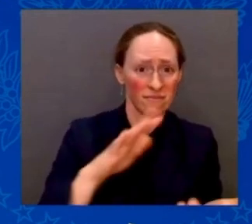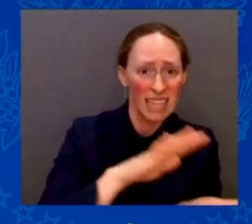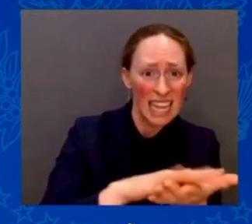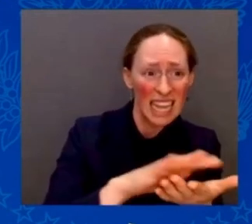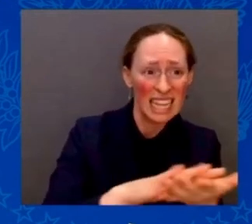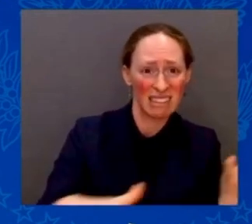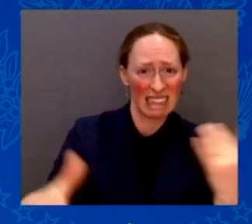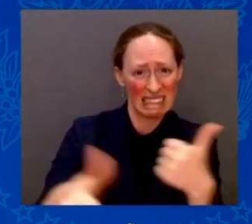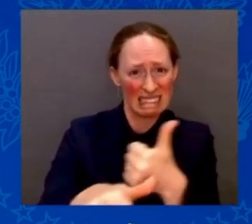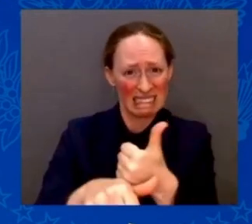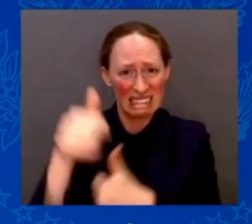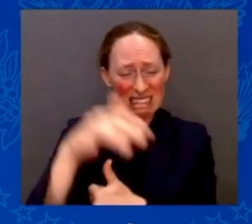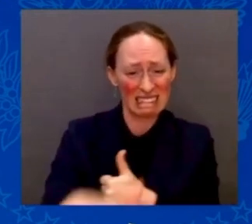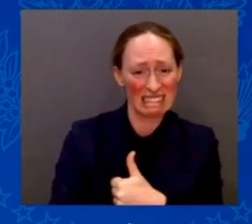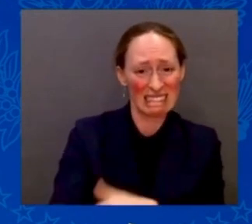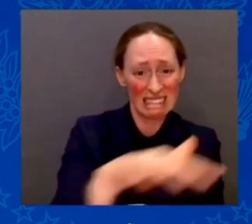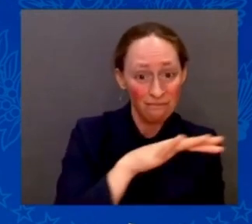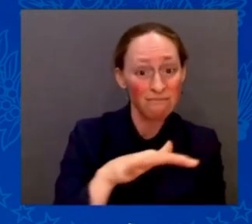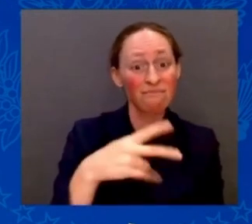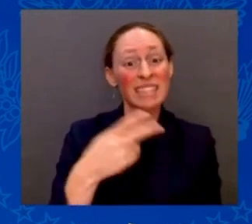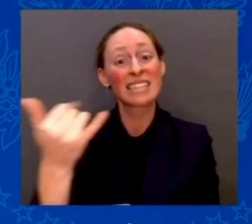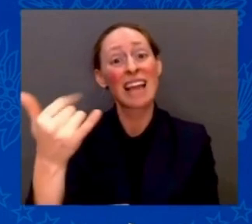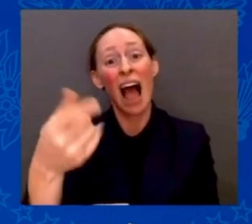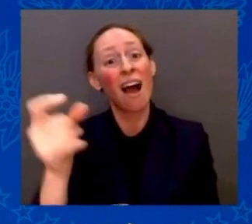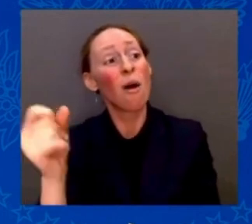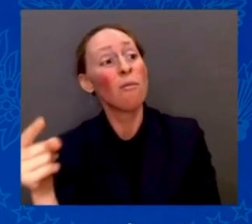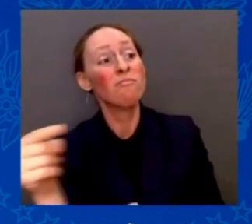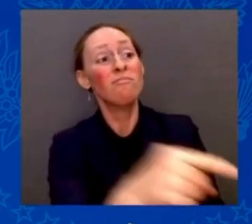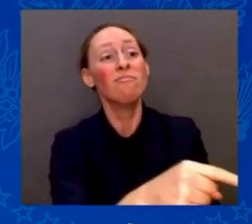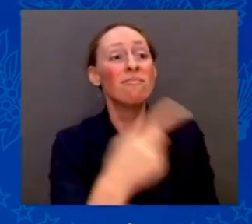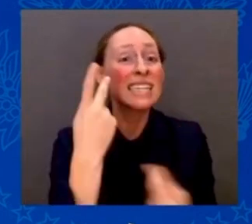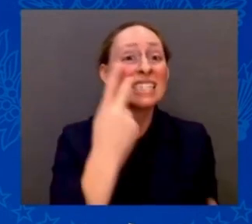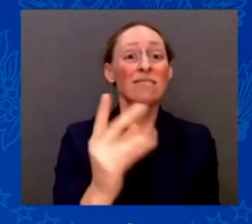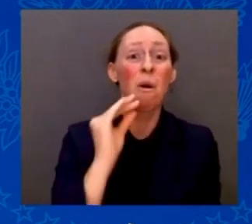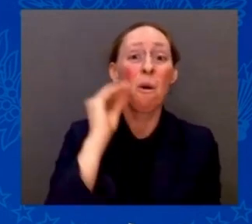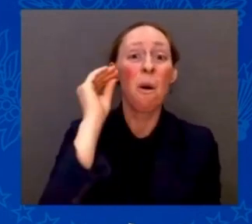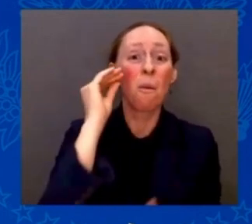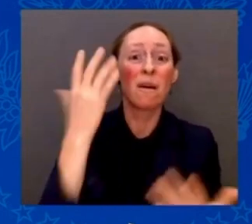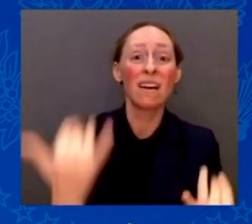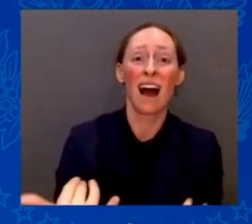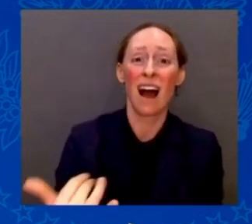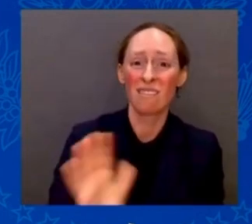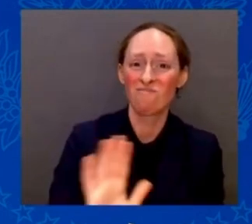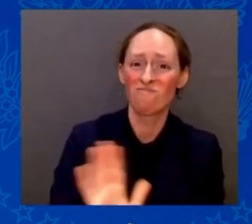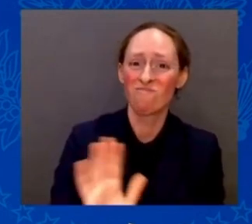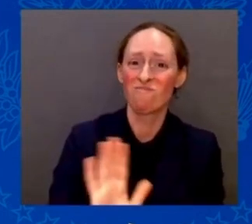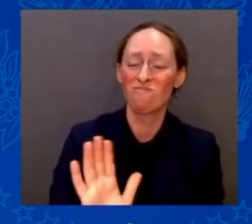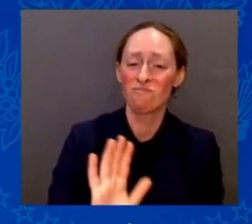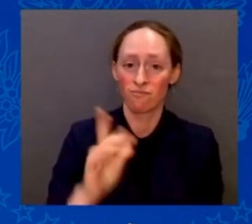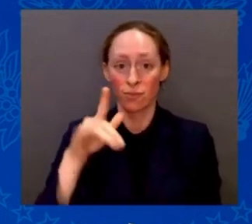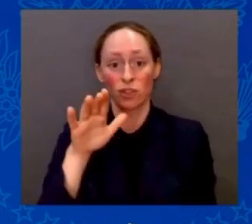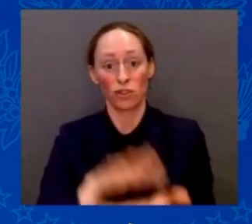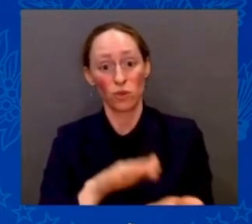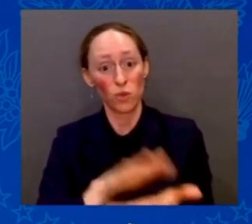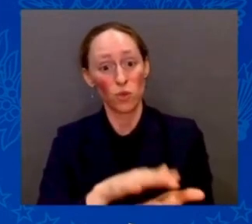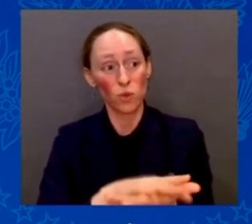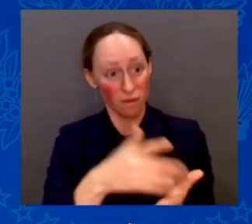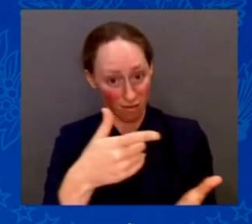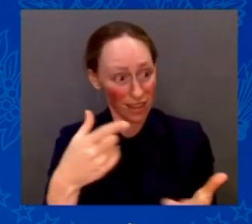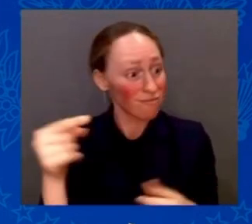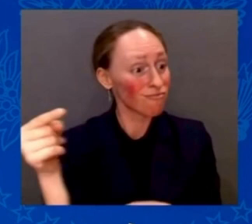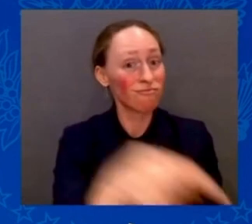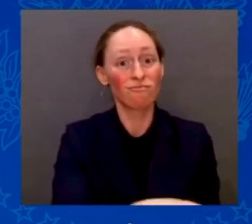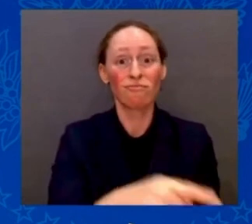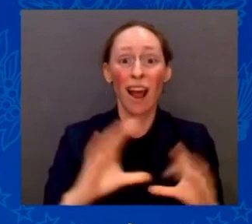right away. The start of school has been disrupted. It's painful. I get it. What can I tell